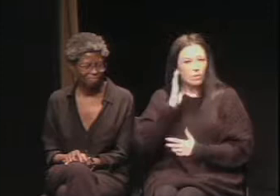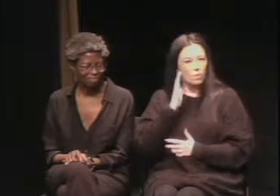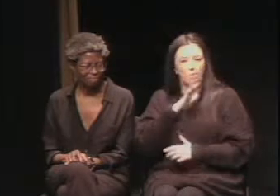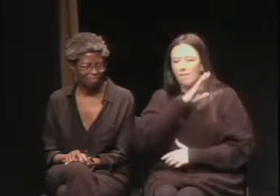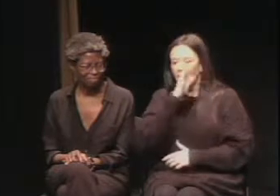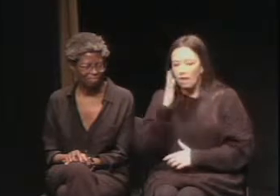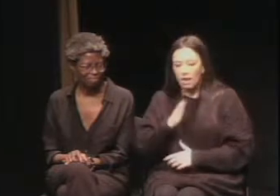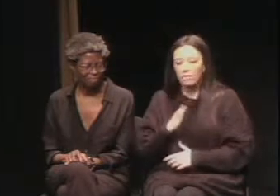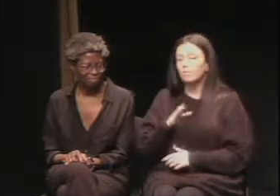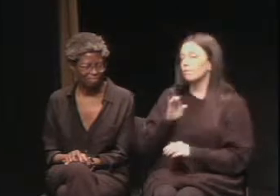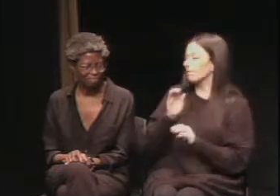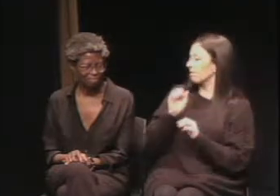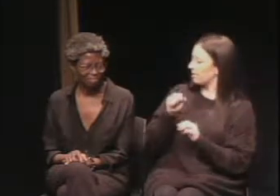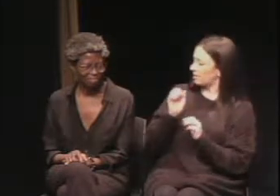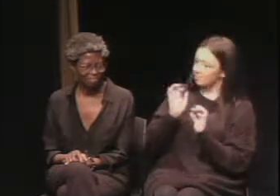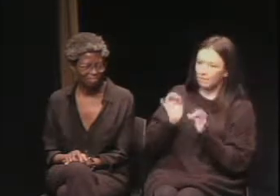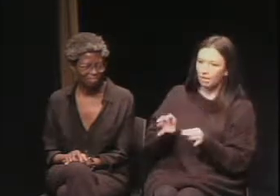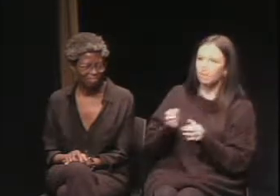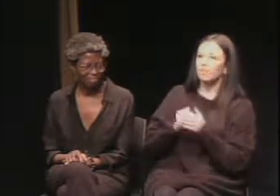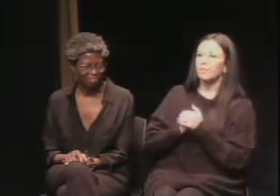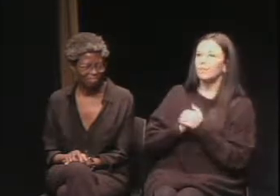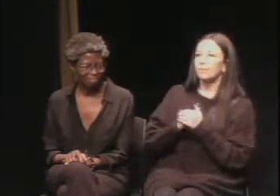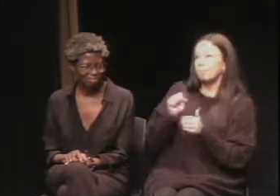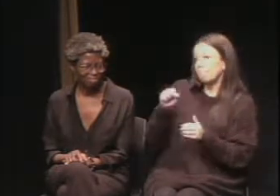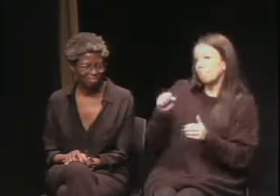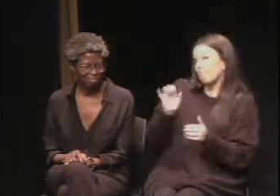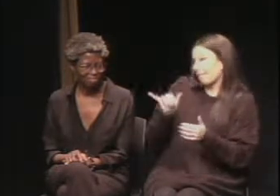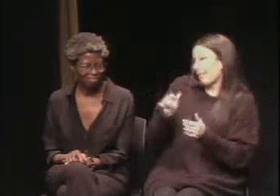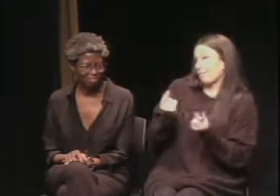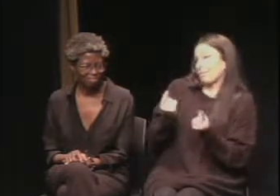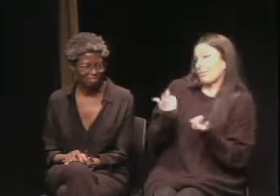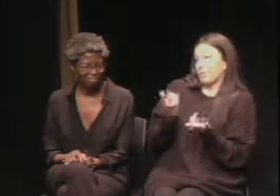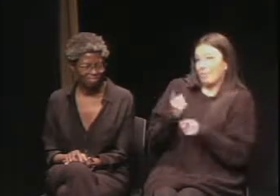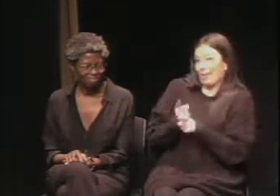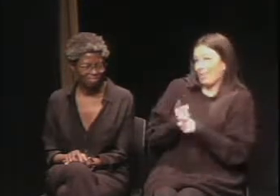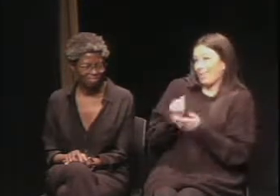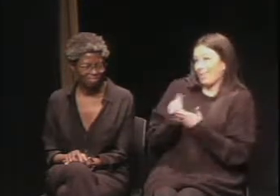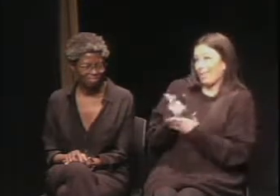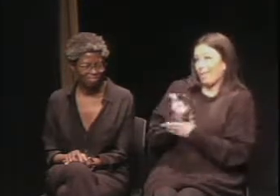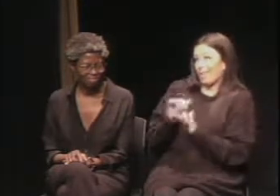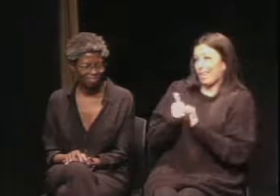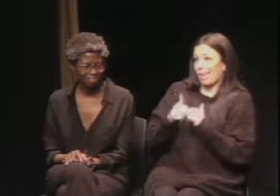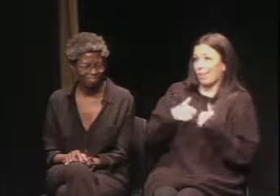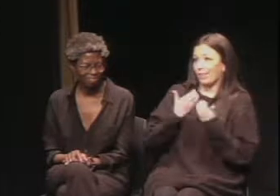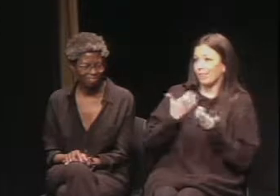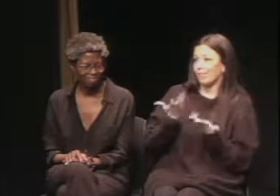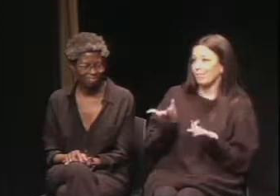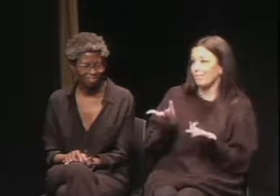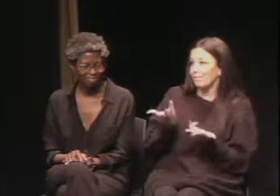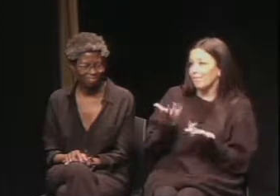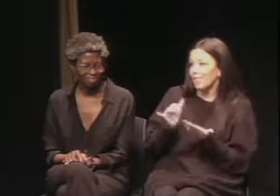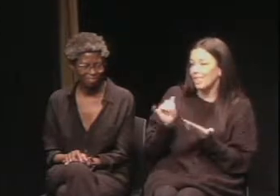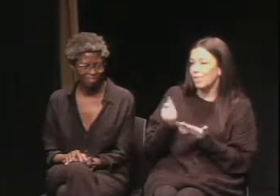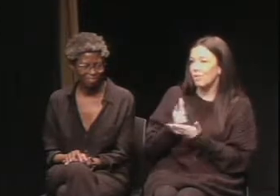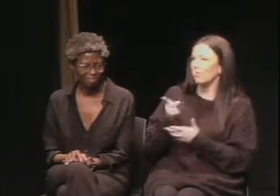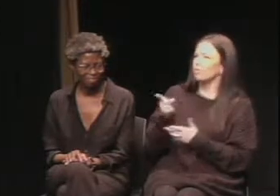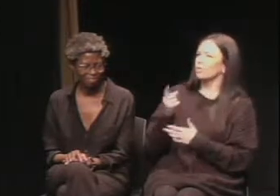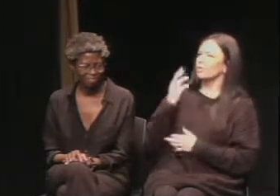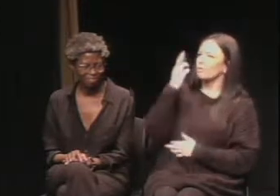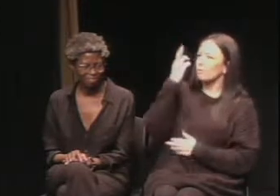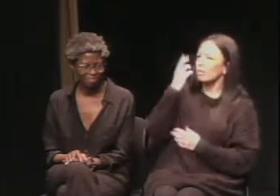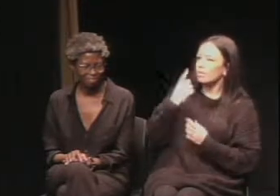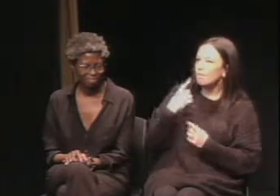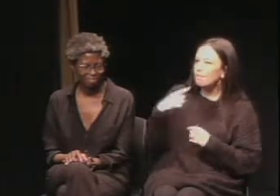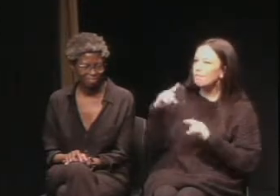Absolutely. Right. I just was like, well, yeah, this is what we do. Yeah. This is where we are. But yeah. she had discovered something that I